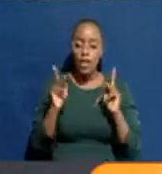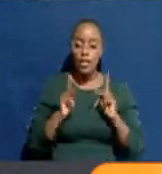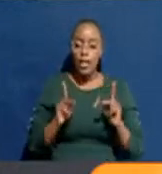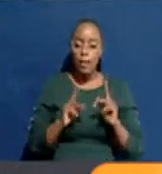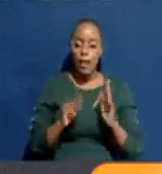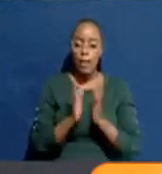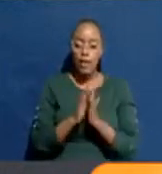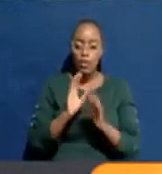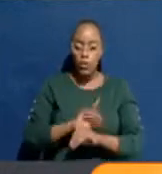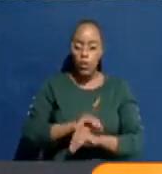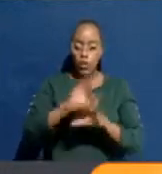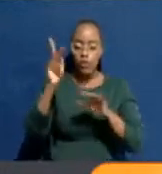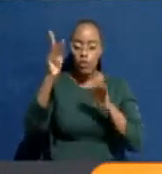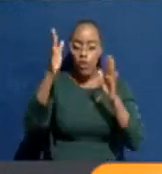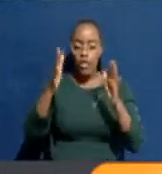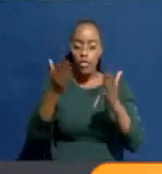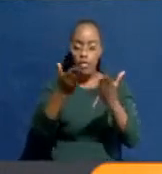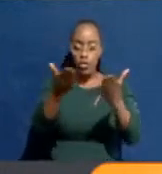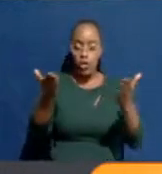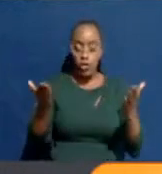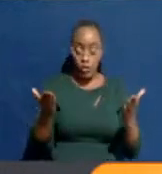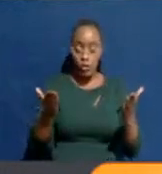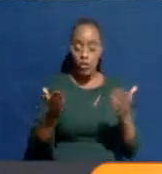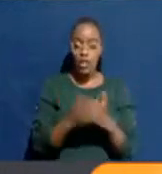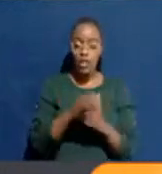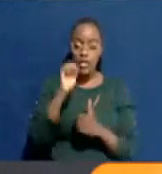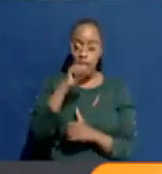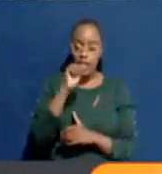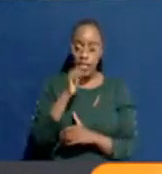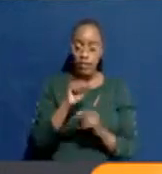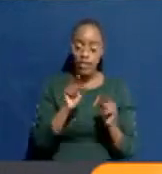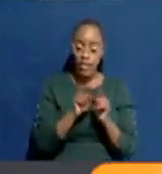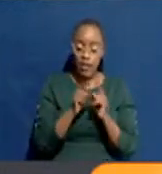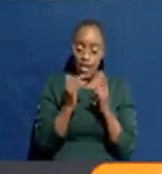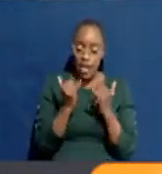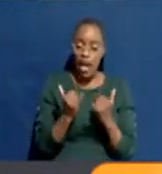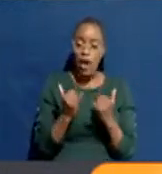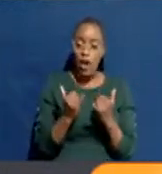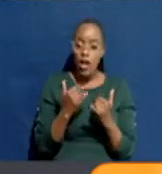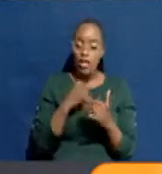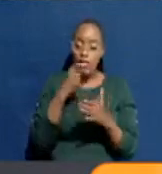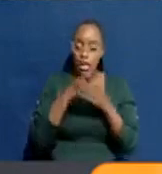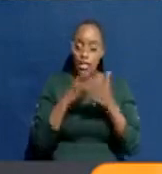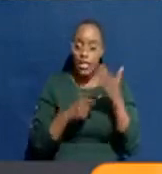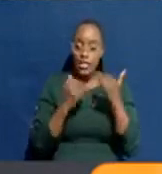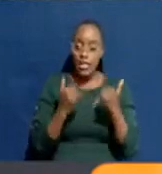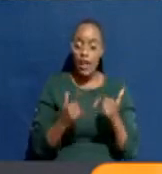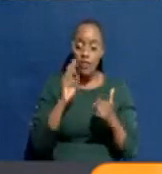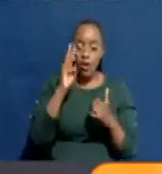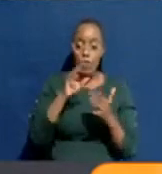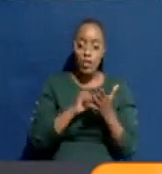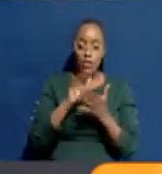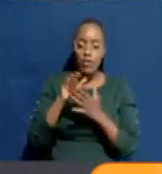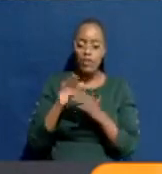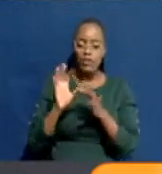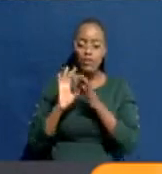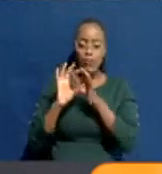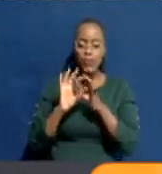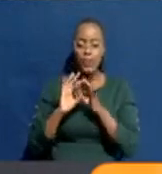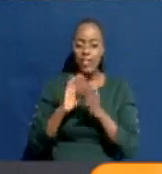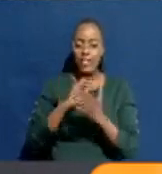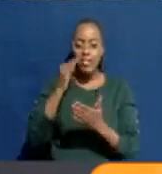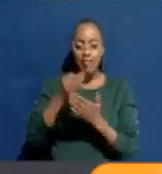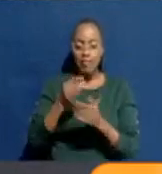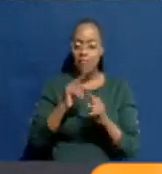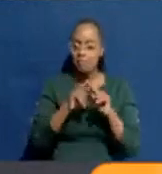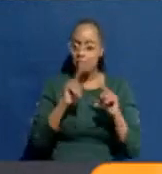to clarify to the Kenyan people, yet, yes, as it is now, it is a tax. It is going to the consolidated fund. But the